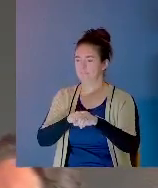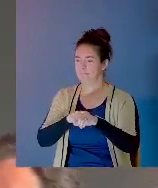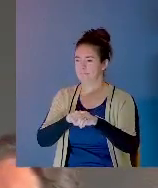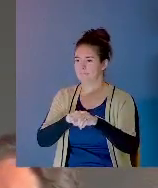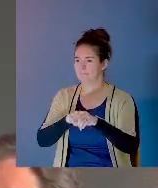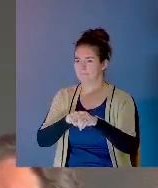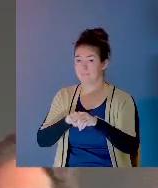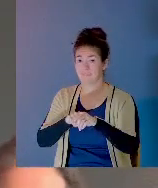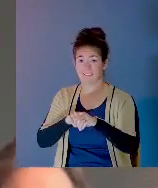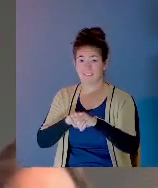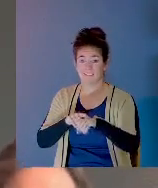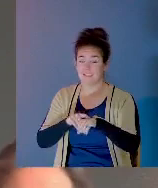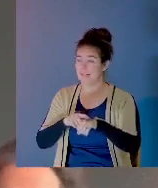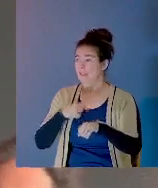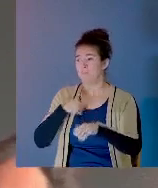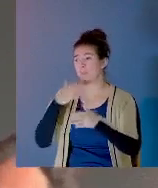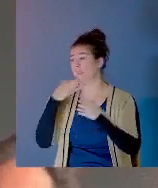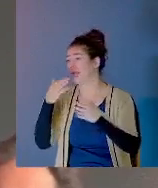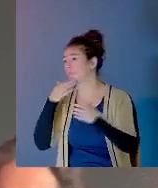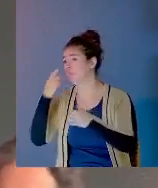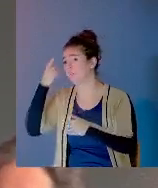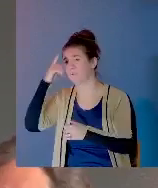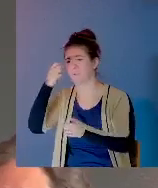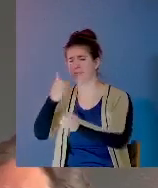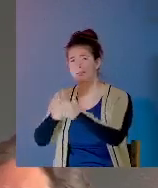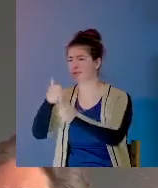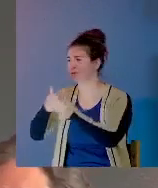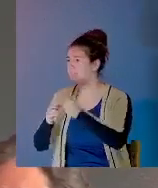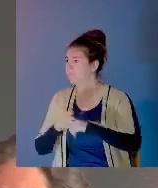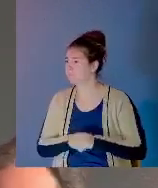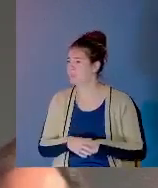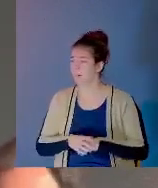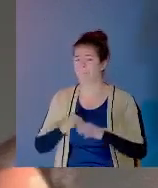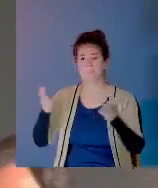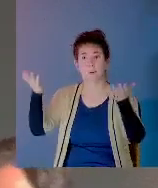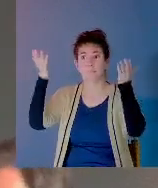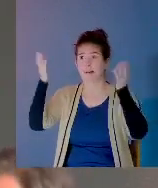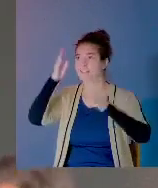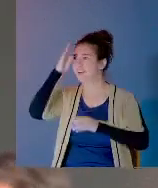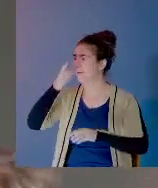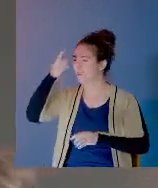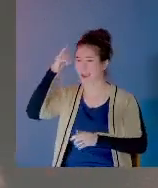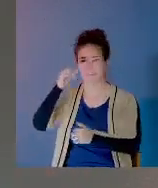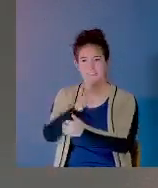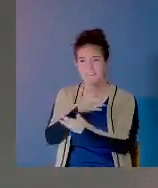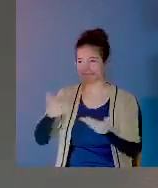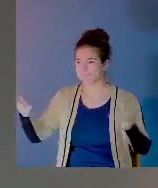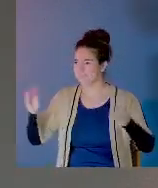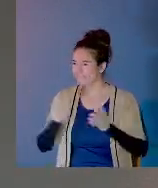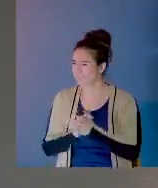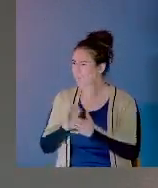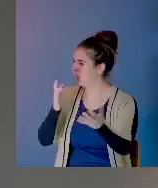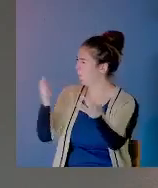for everyone here. So praise God for everything. Amen. Thank you.